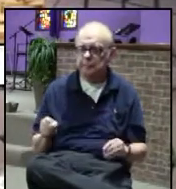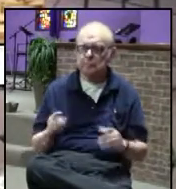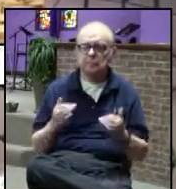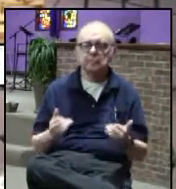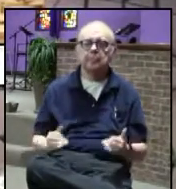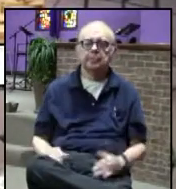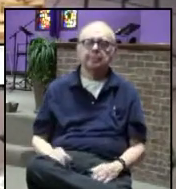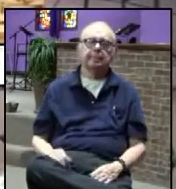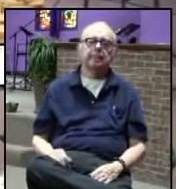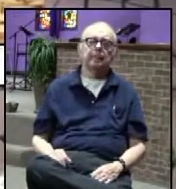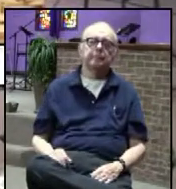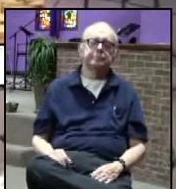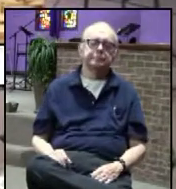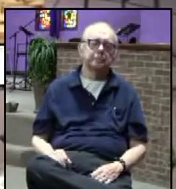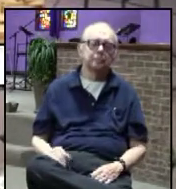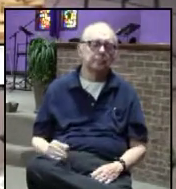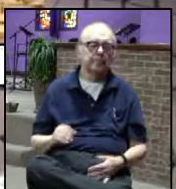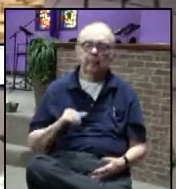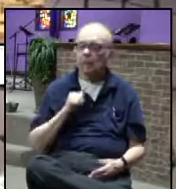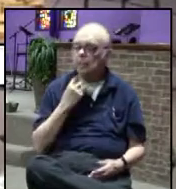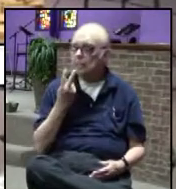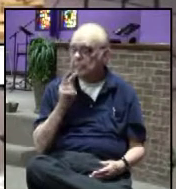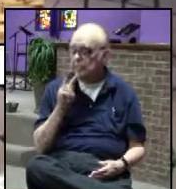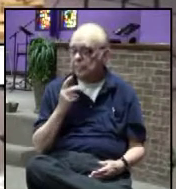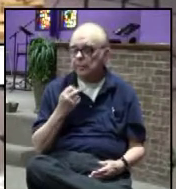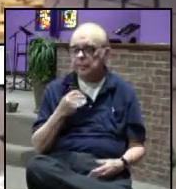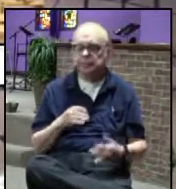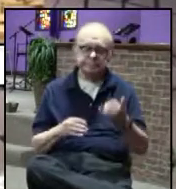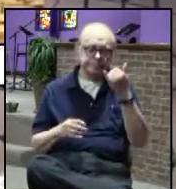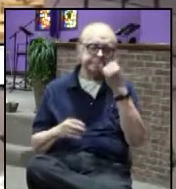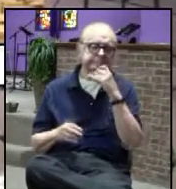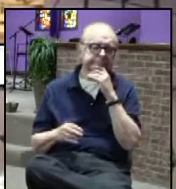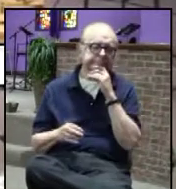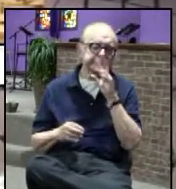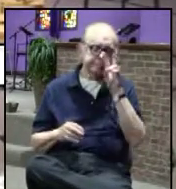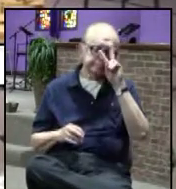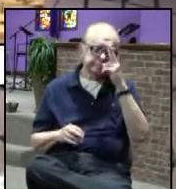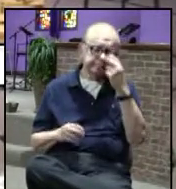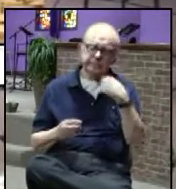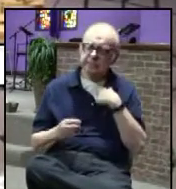Now, don't misunderstand me.